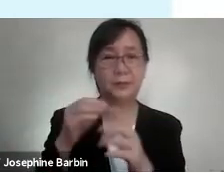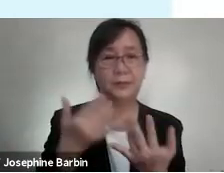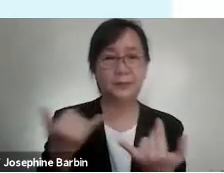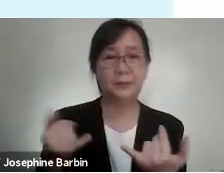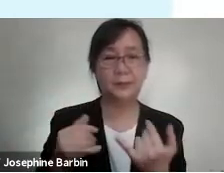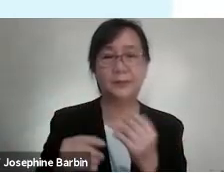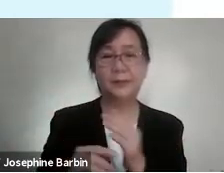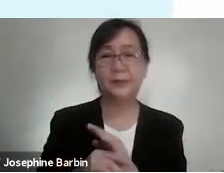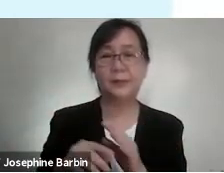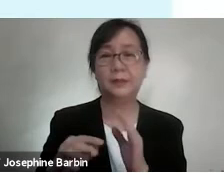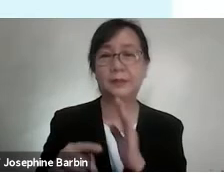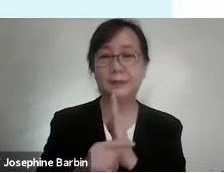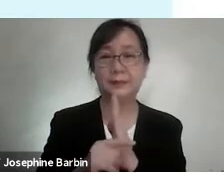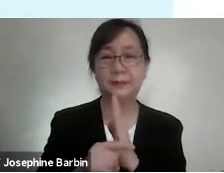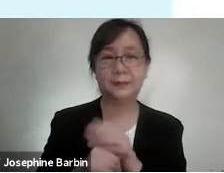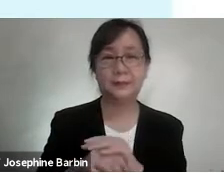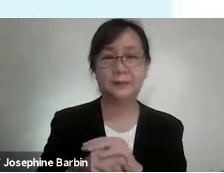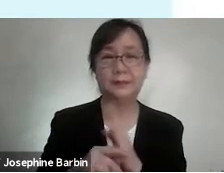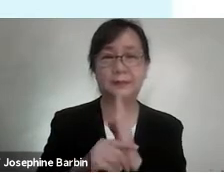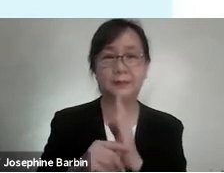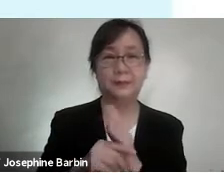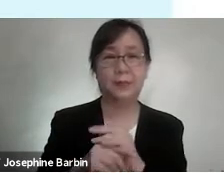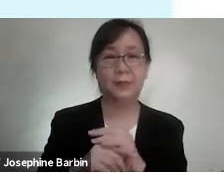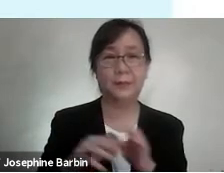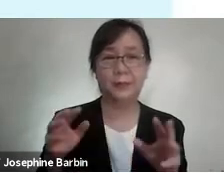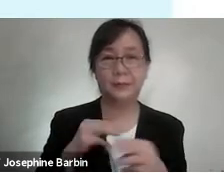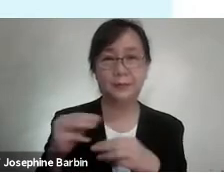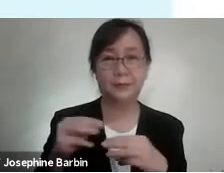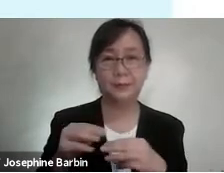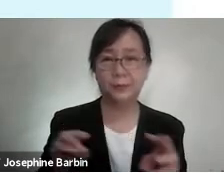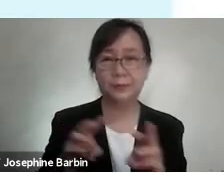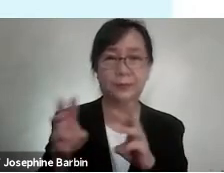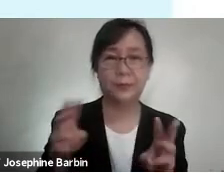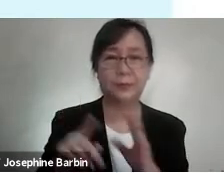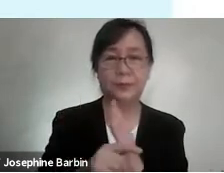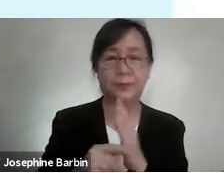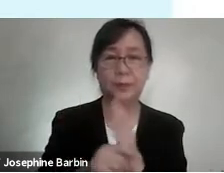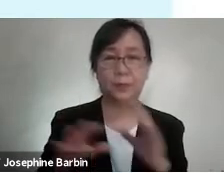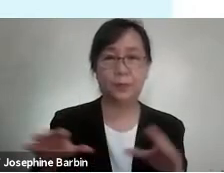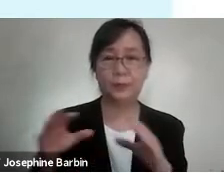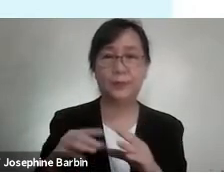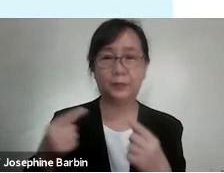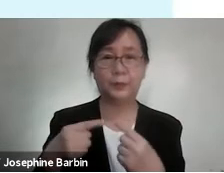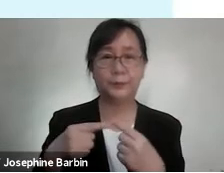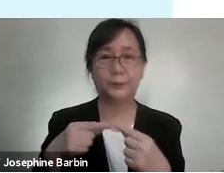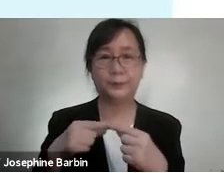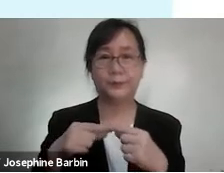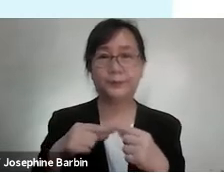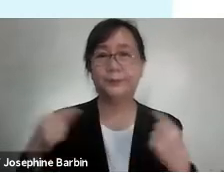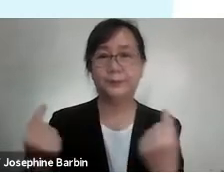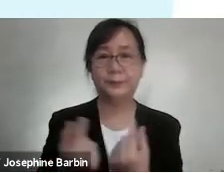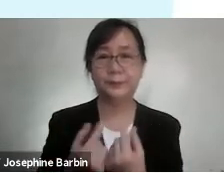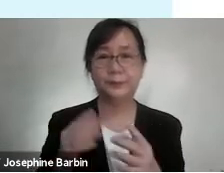to touch on the mechanism or the technical working group on the